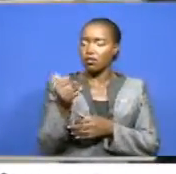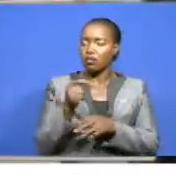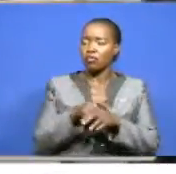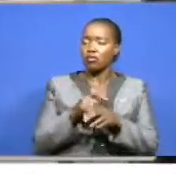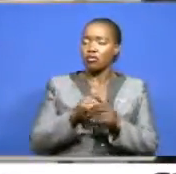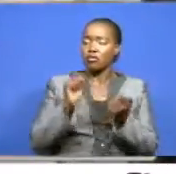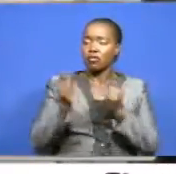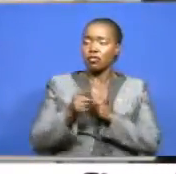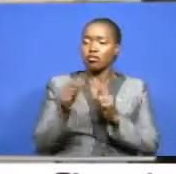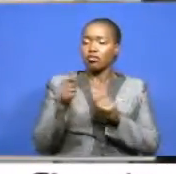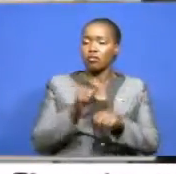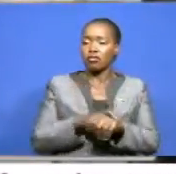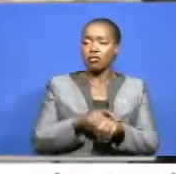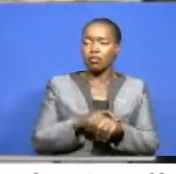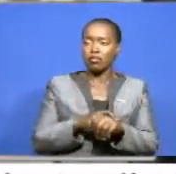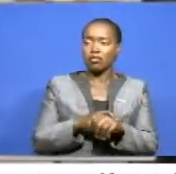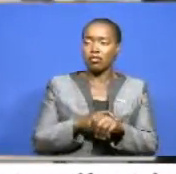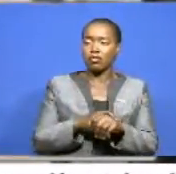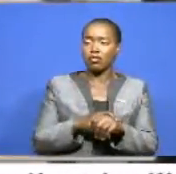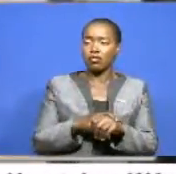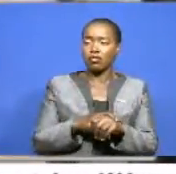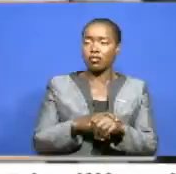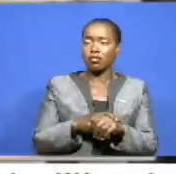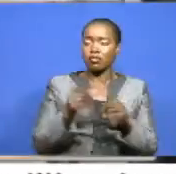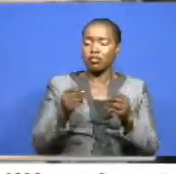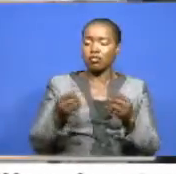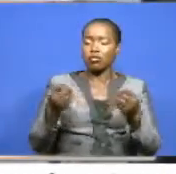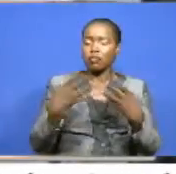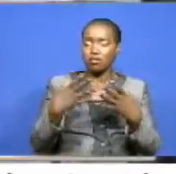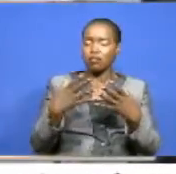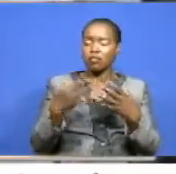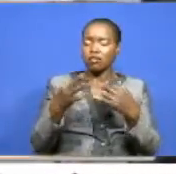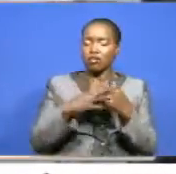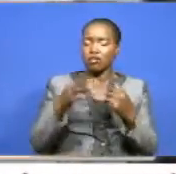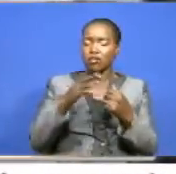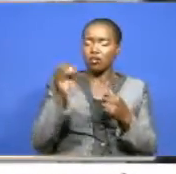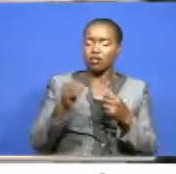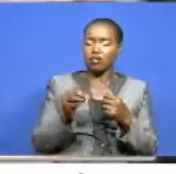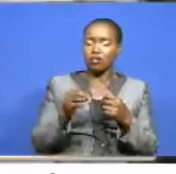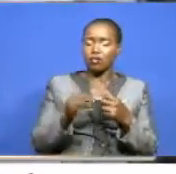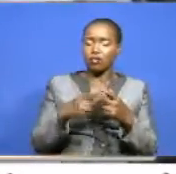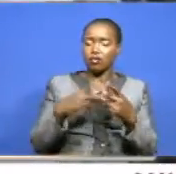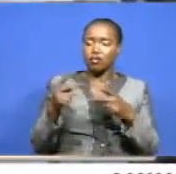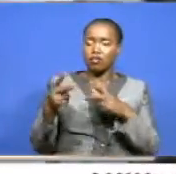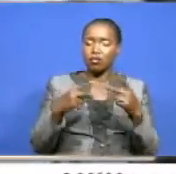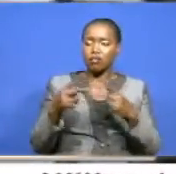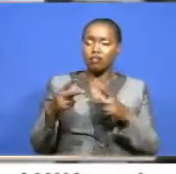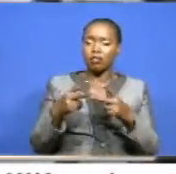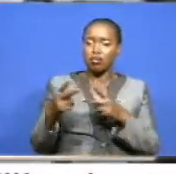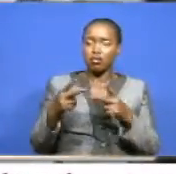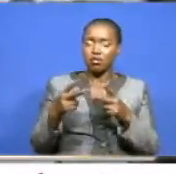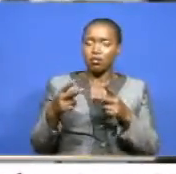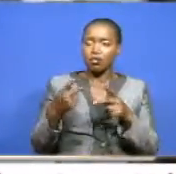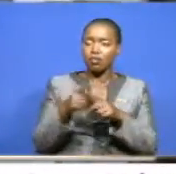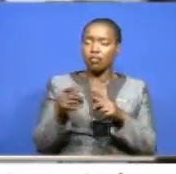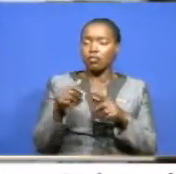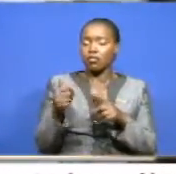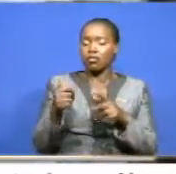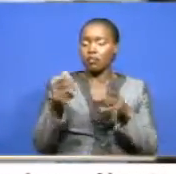have, which is almost over 80% good for everybody. And then the rest can be captured